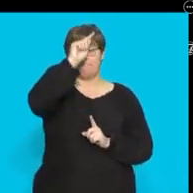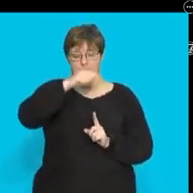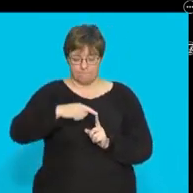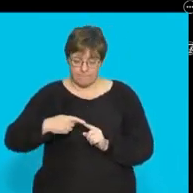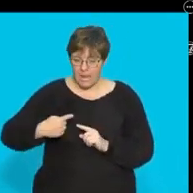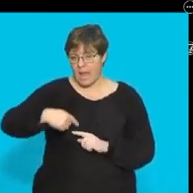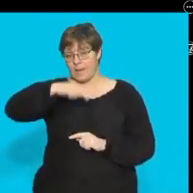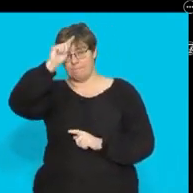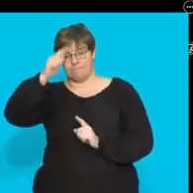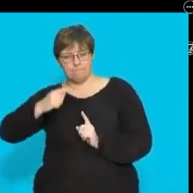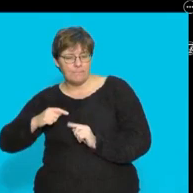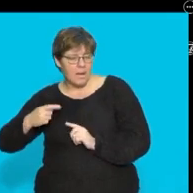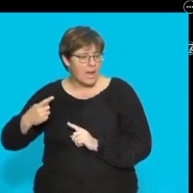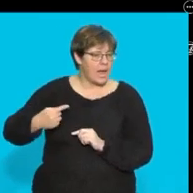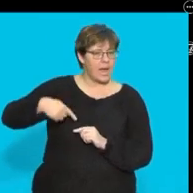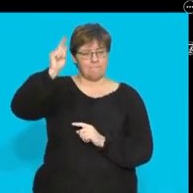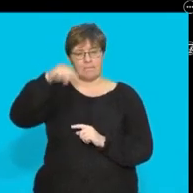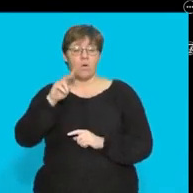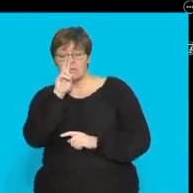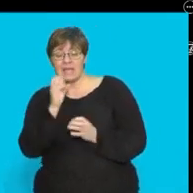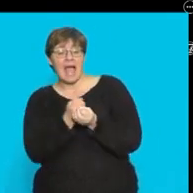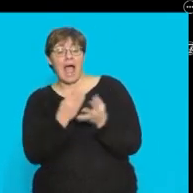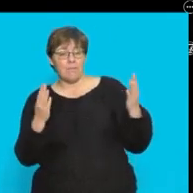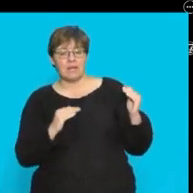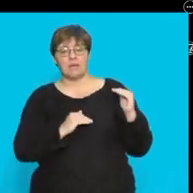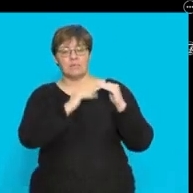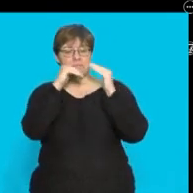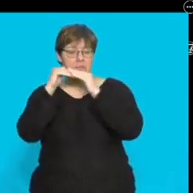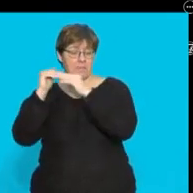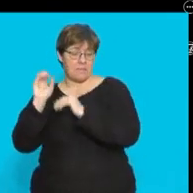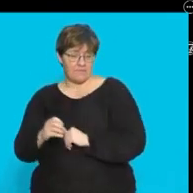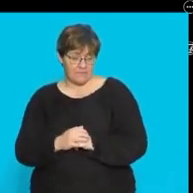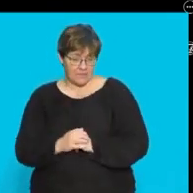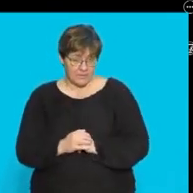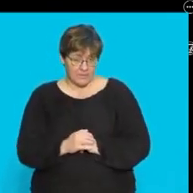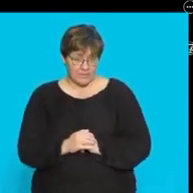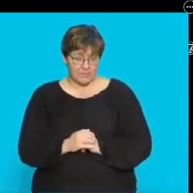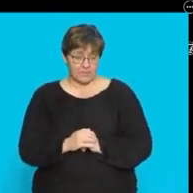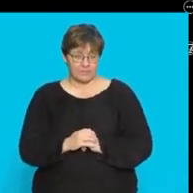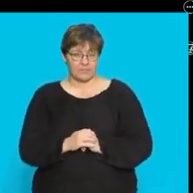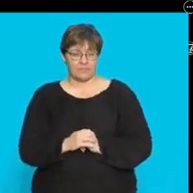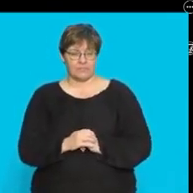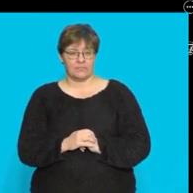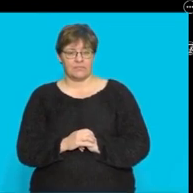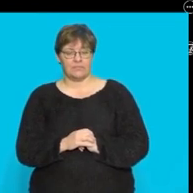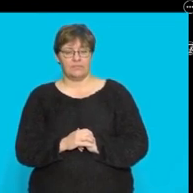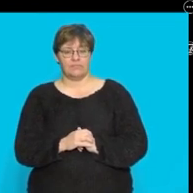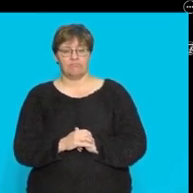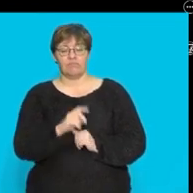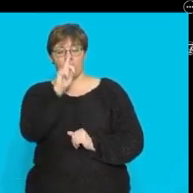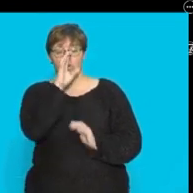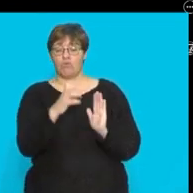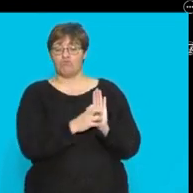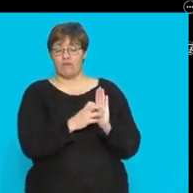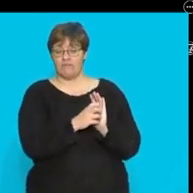the temperature, and we want to see how many spikes there are. So if we have a look, all right, at our